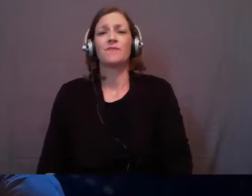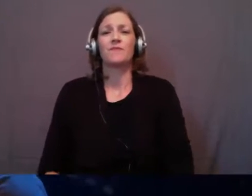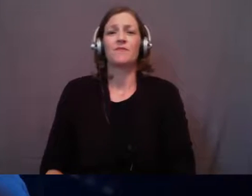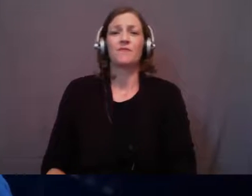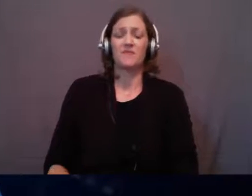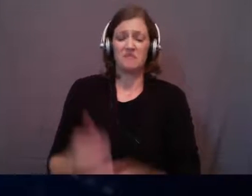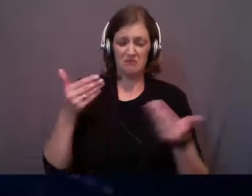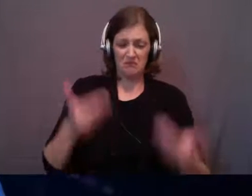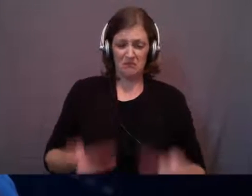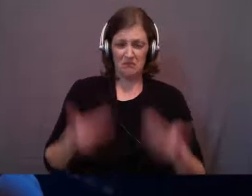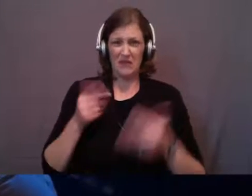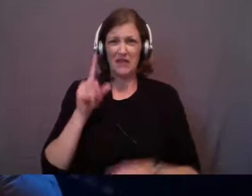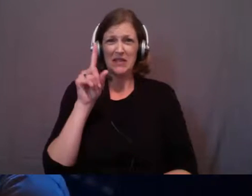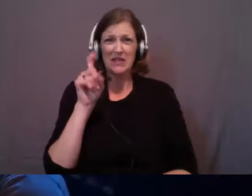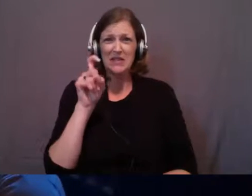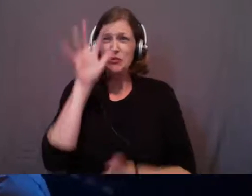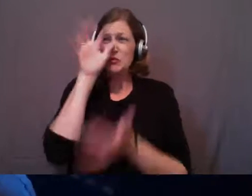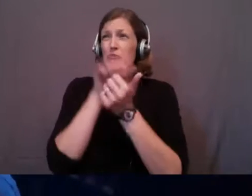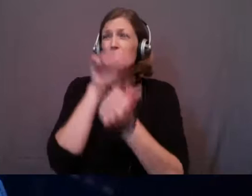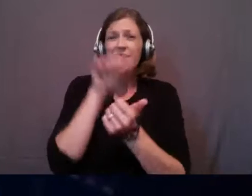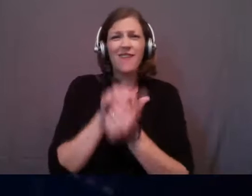and there's no need in me